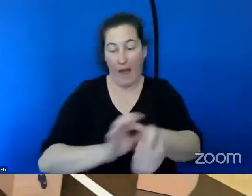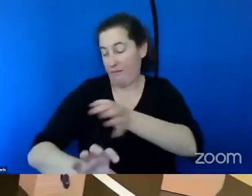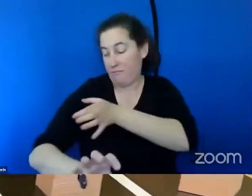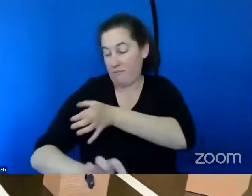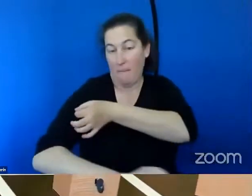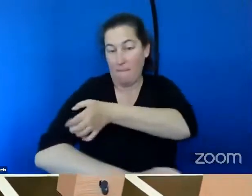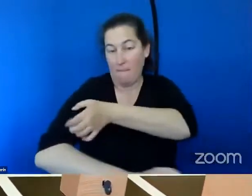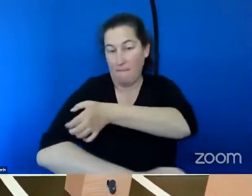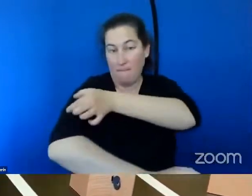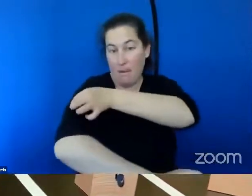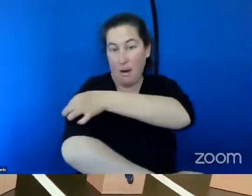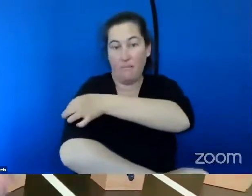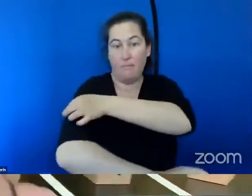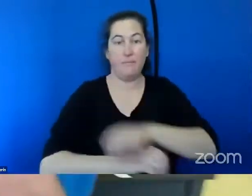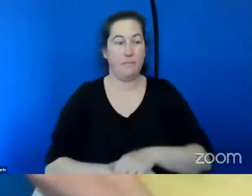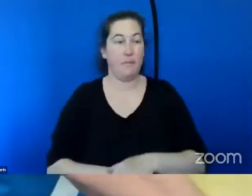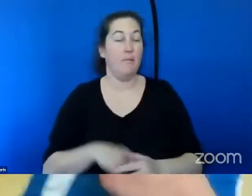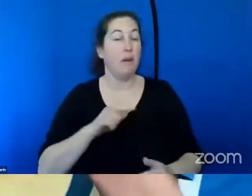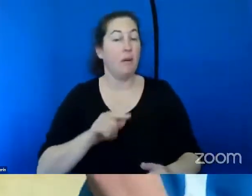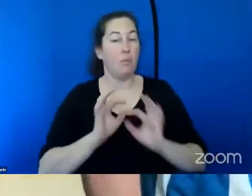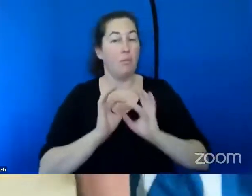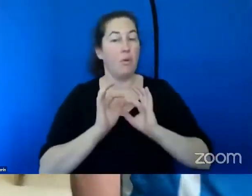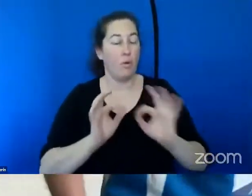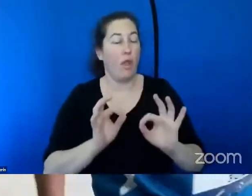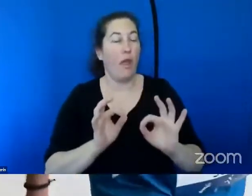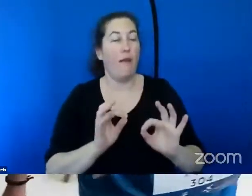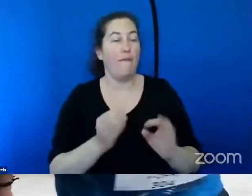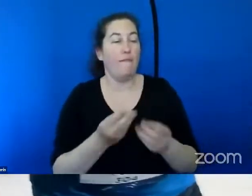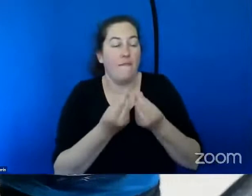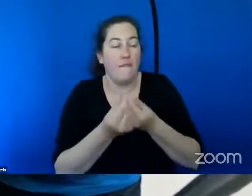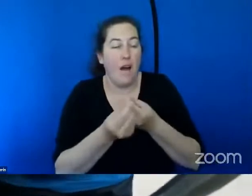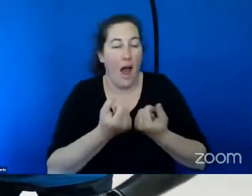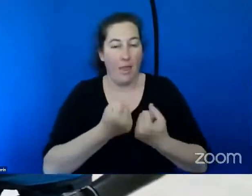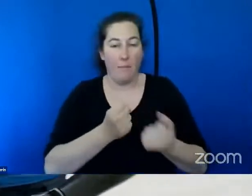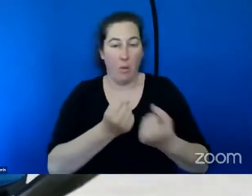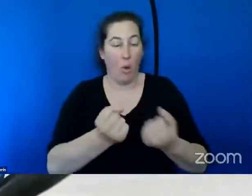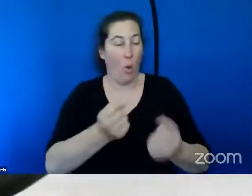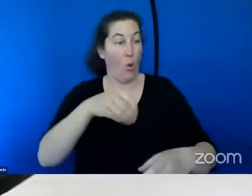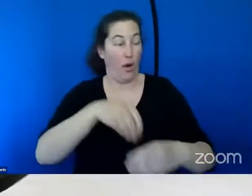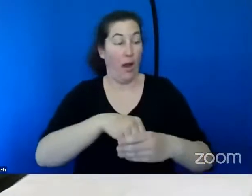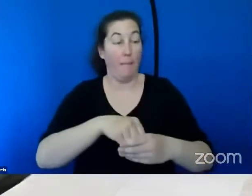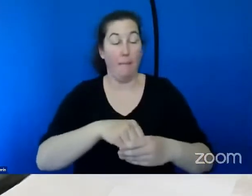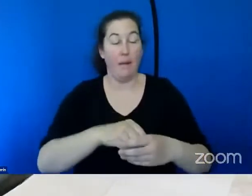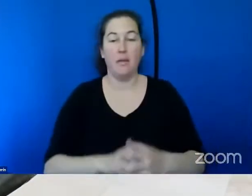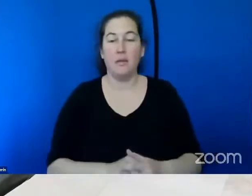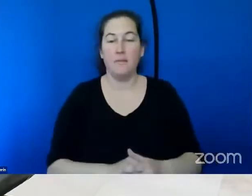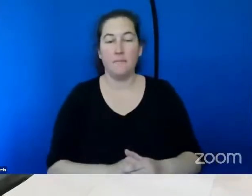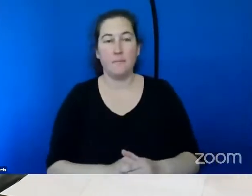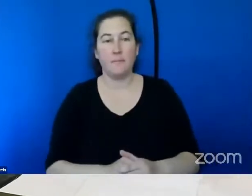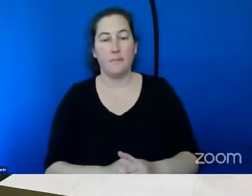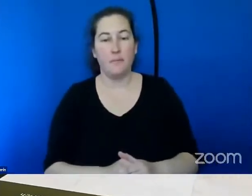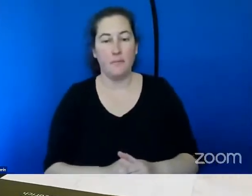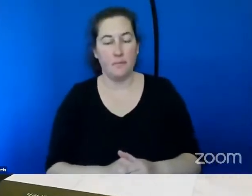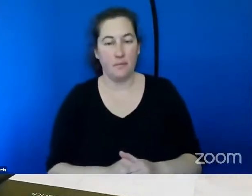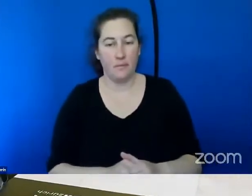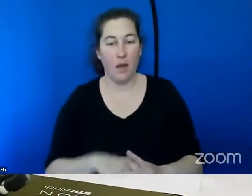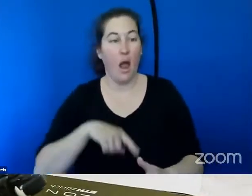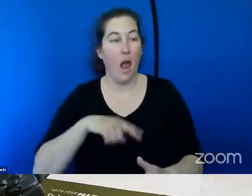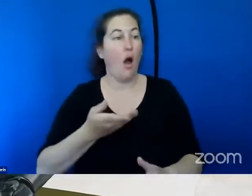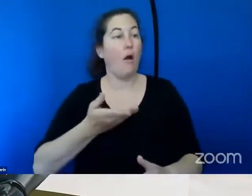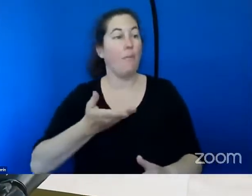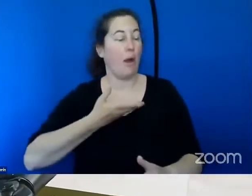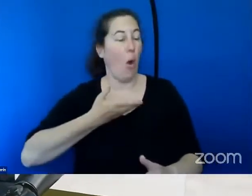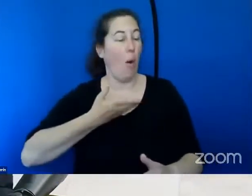also feedback, which helps him to have a good representation of the arm into his body. 3 out of the 8 are already in position. Look at the